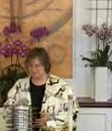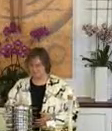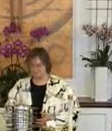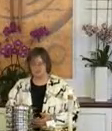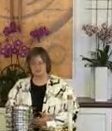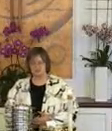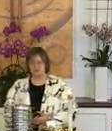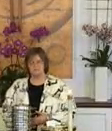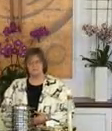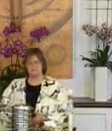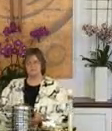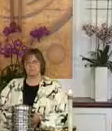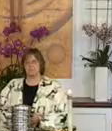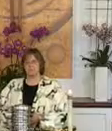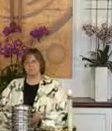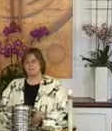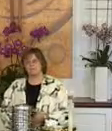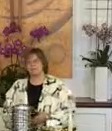thinking about the sheep.